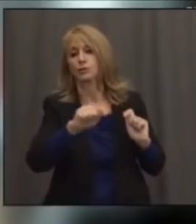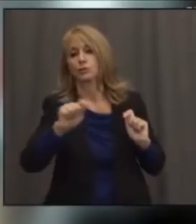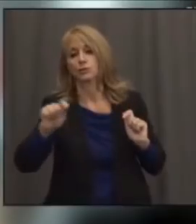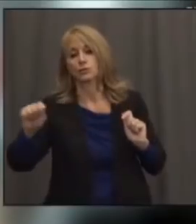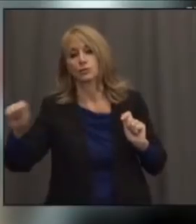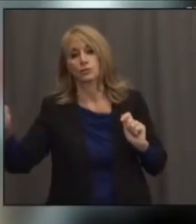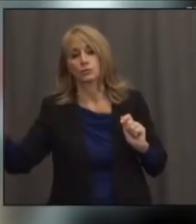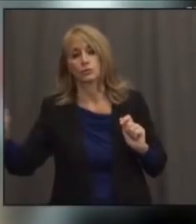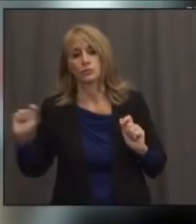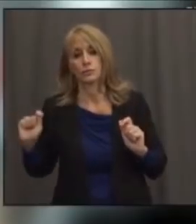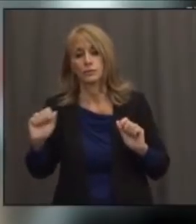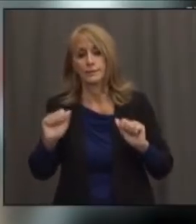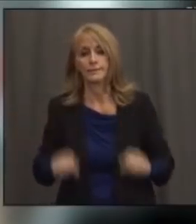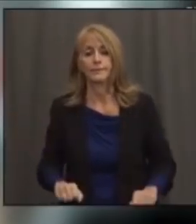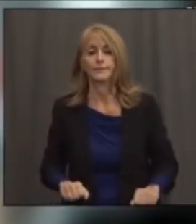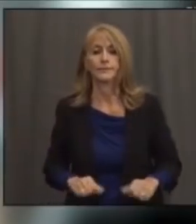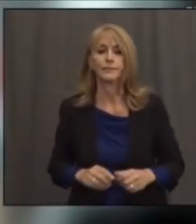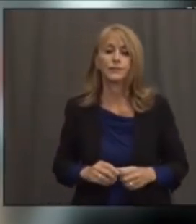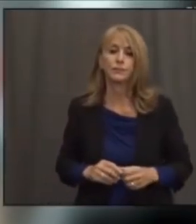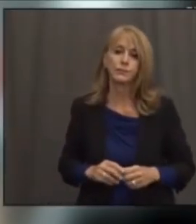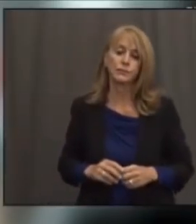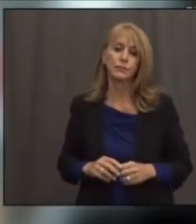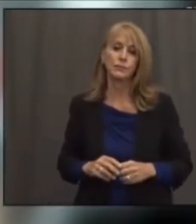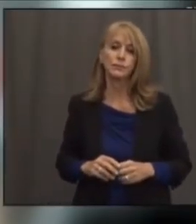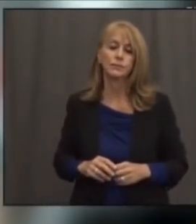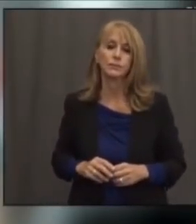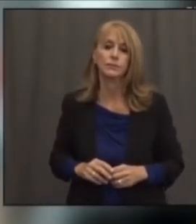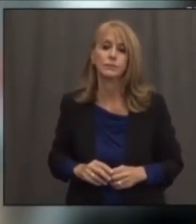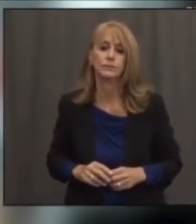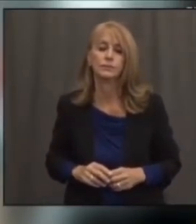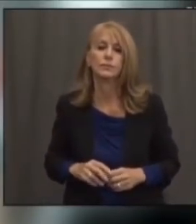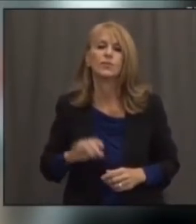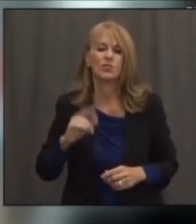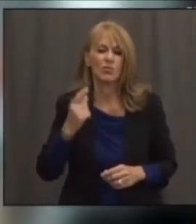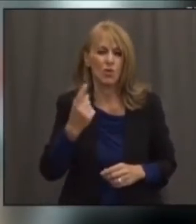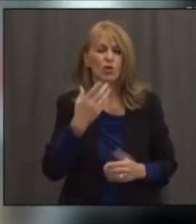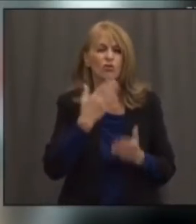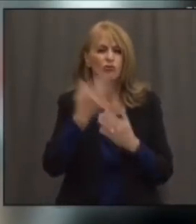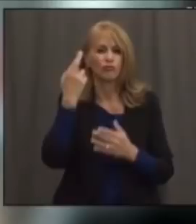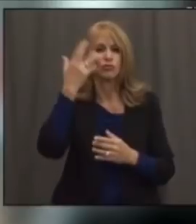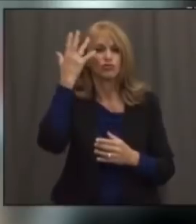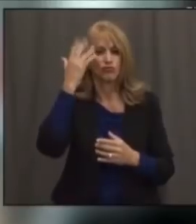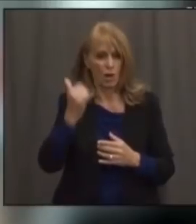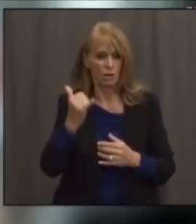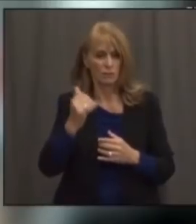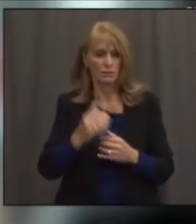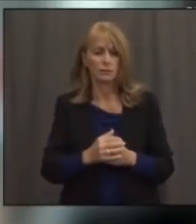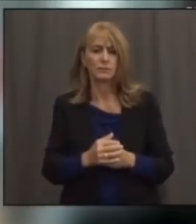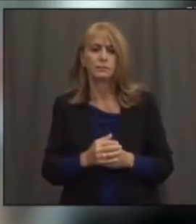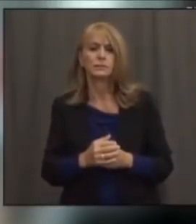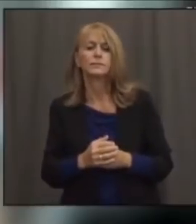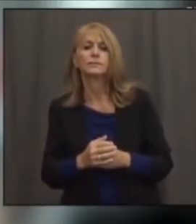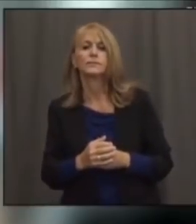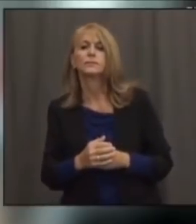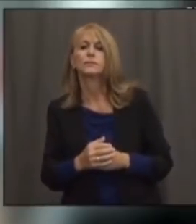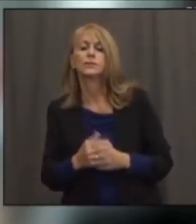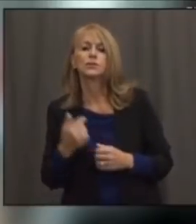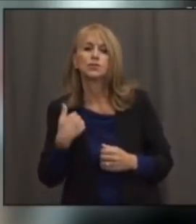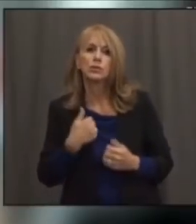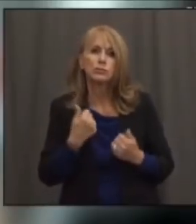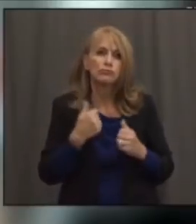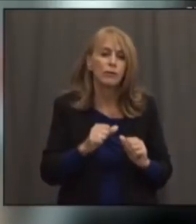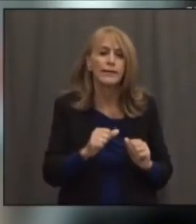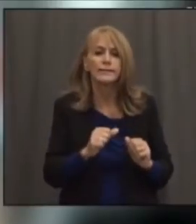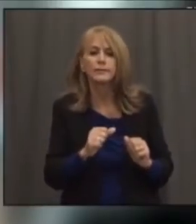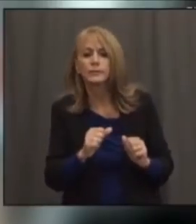into a setting where there's people who are vulnerable who they care about, that's a reason to get vaccinated. So we need to find ways to appeal